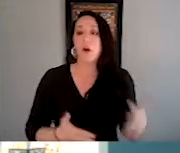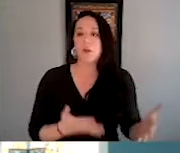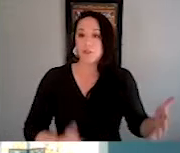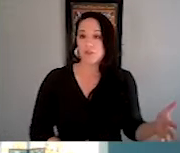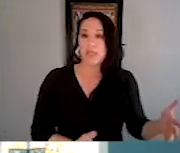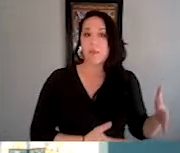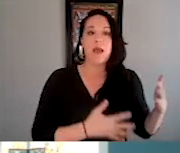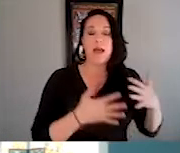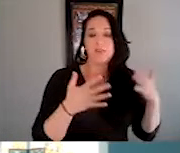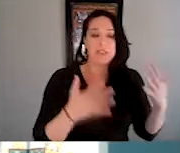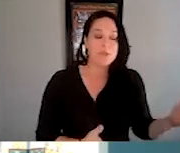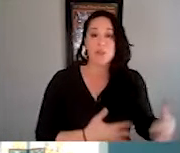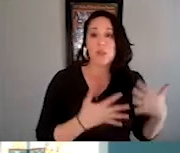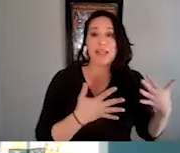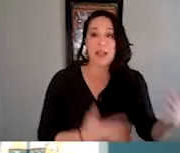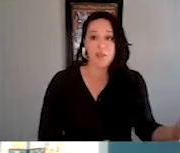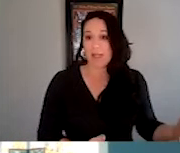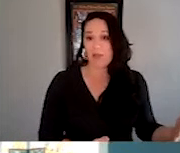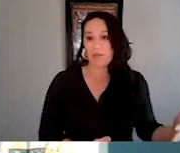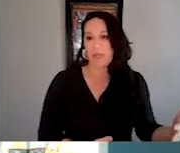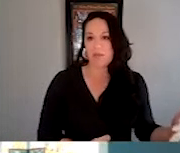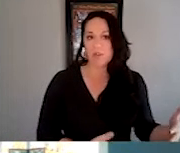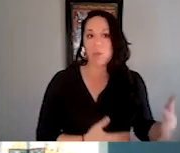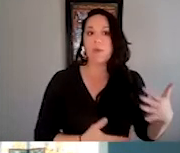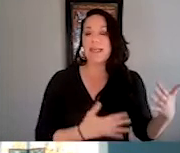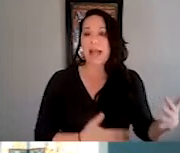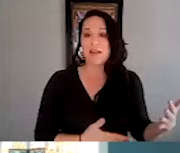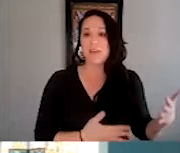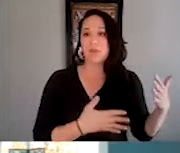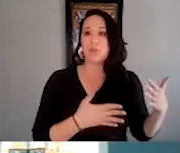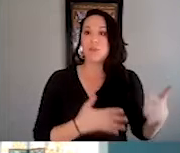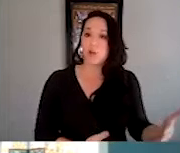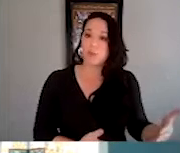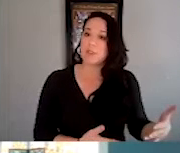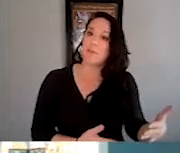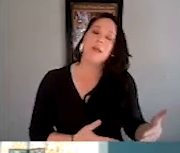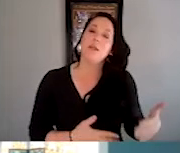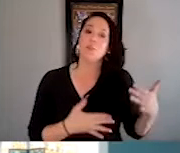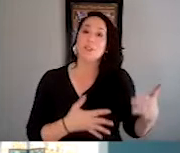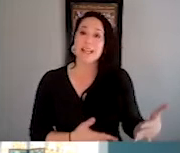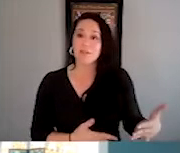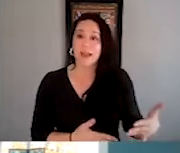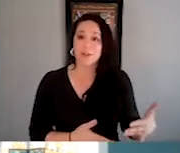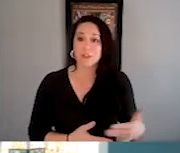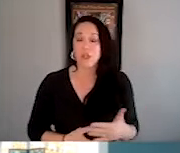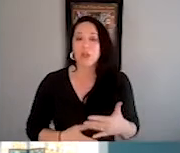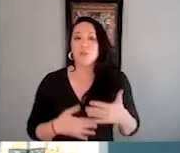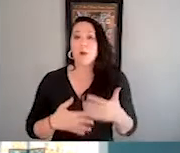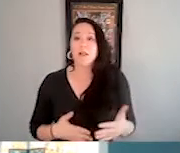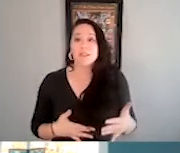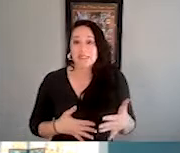before they fall in the stream of substance use or any other unhealthy behaviors. We want to get ahead of it and put those guardrails up, those protective